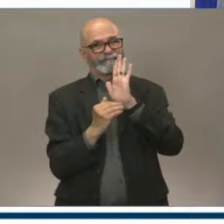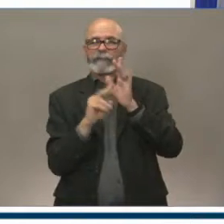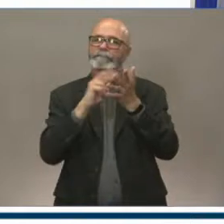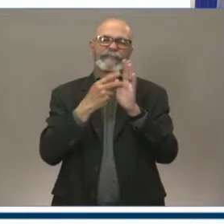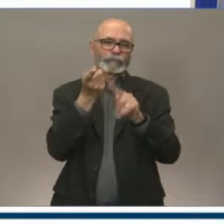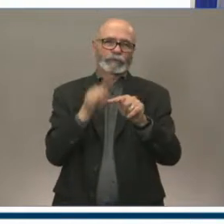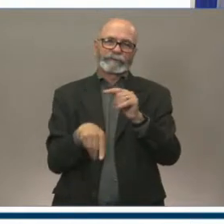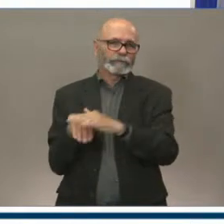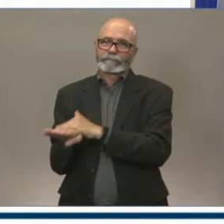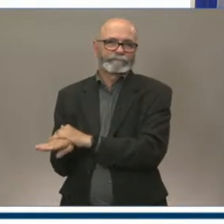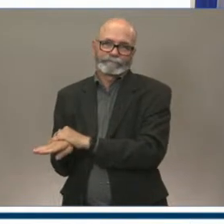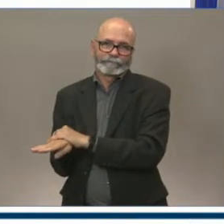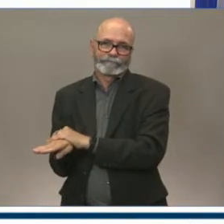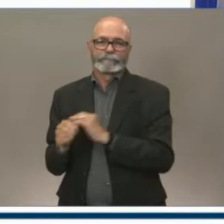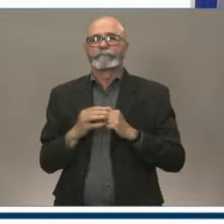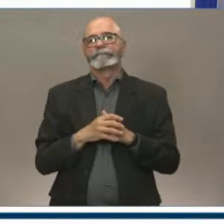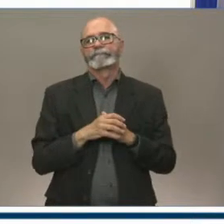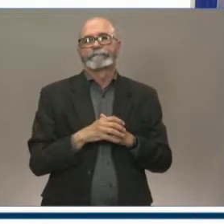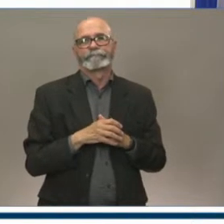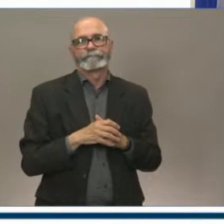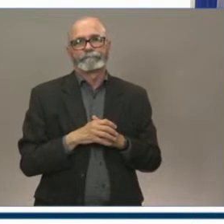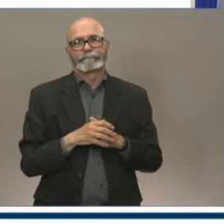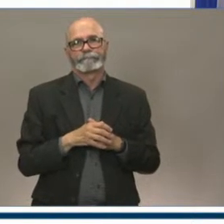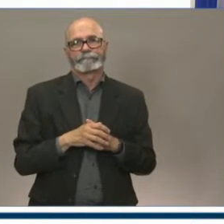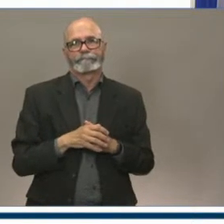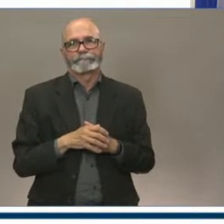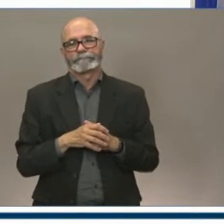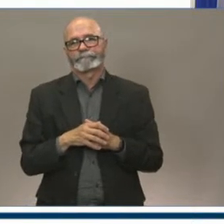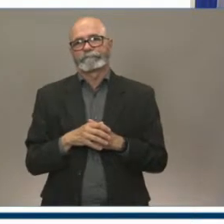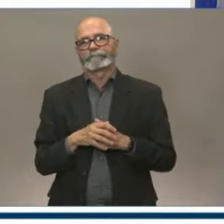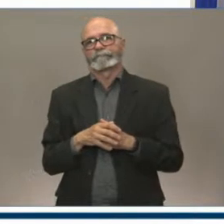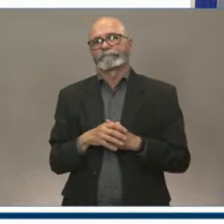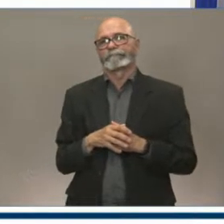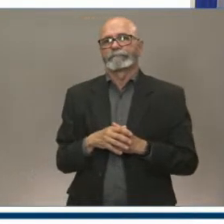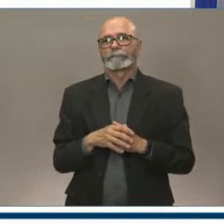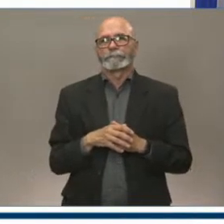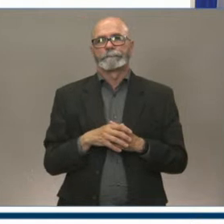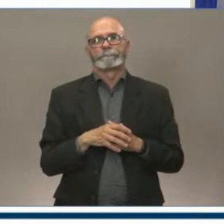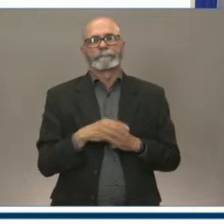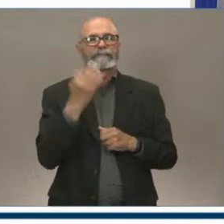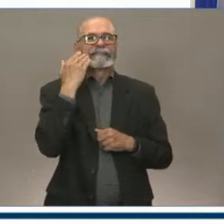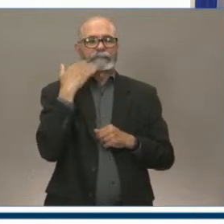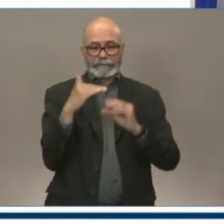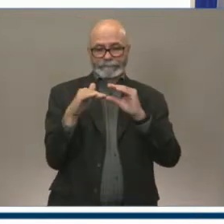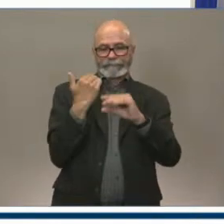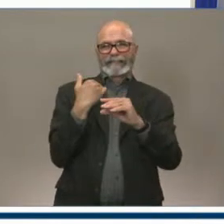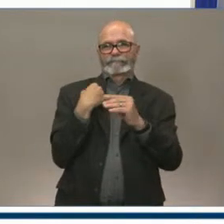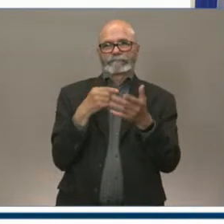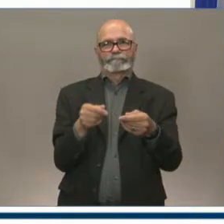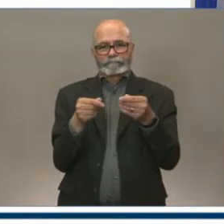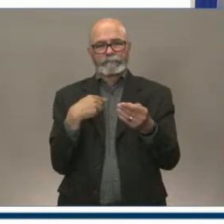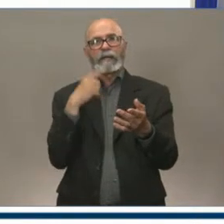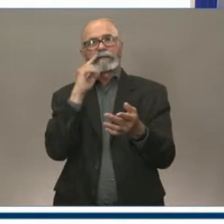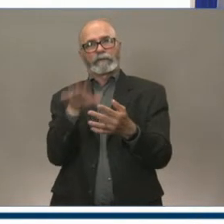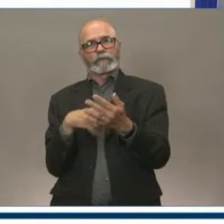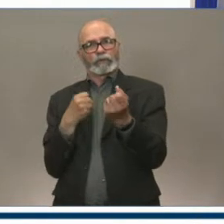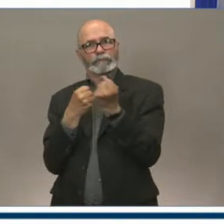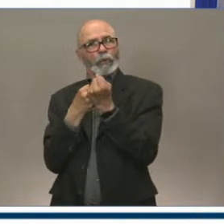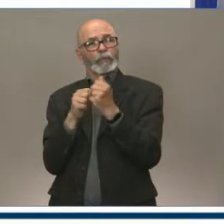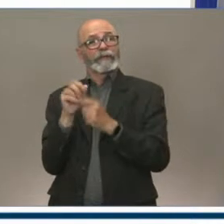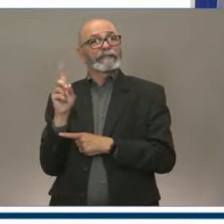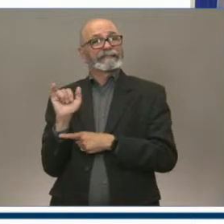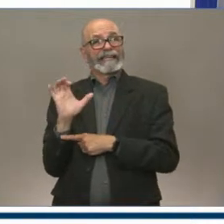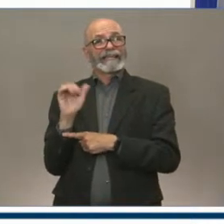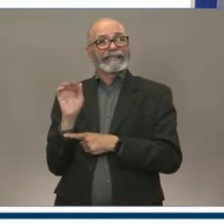I'm just wondering, I got the email with the info about daycare assistance for essential workers, help finding childcare. I'm wondering what